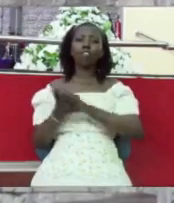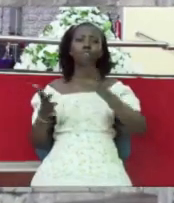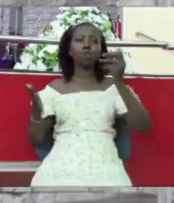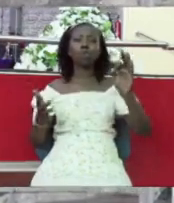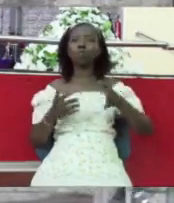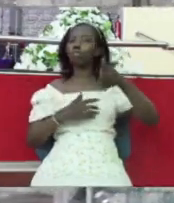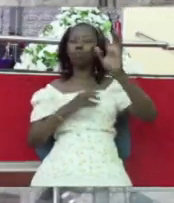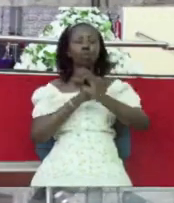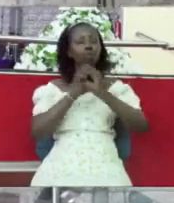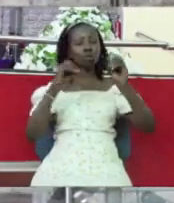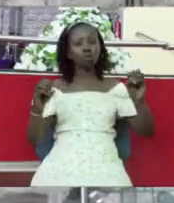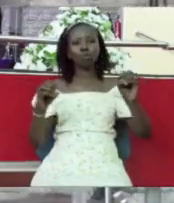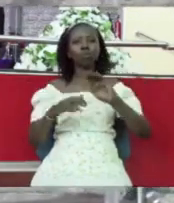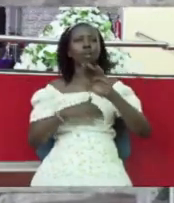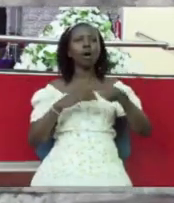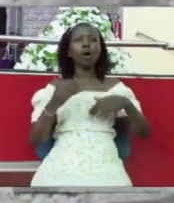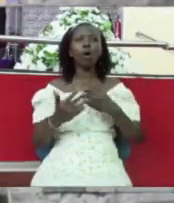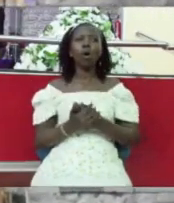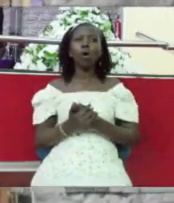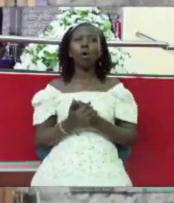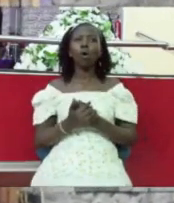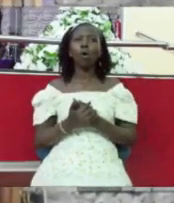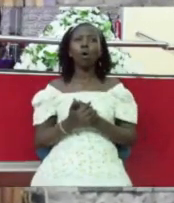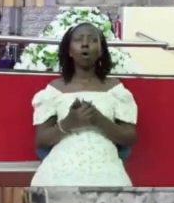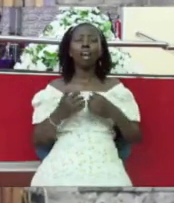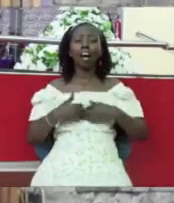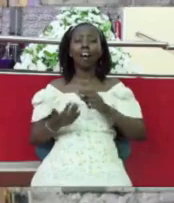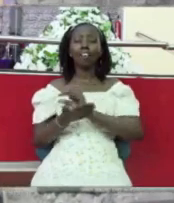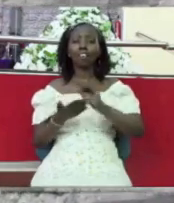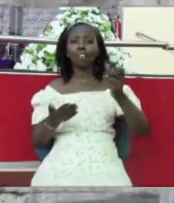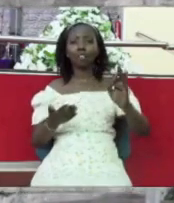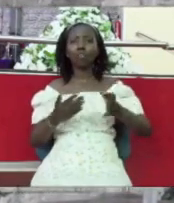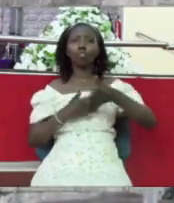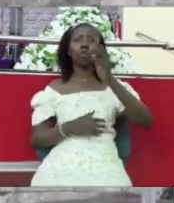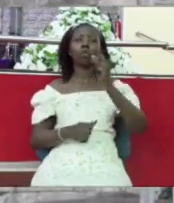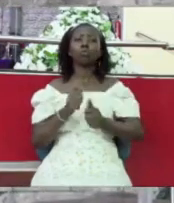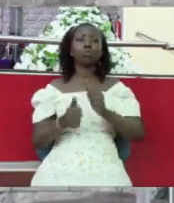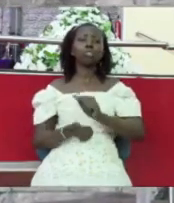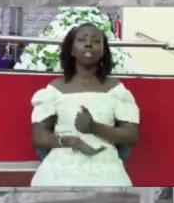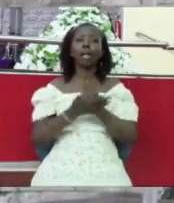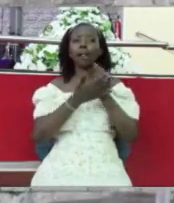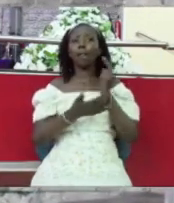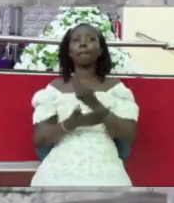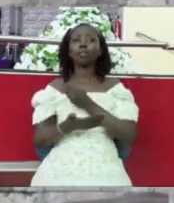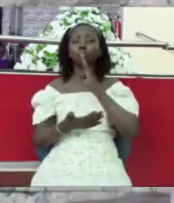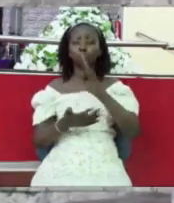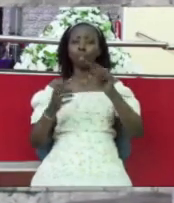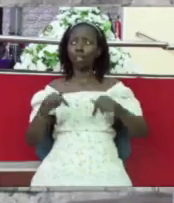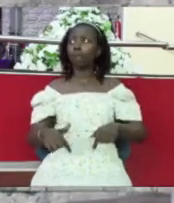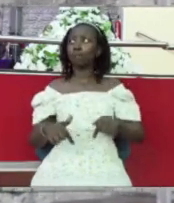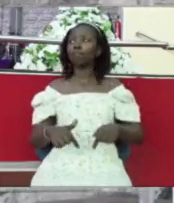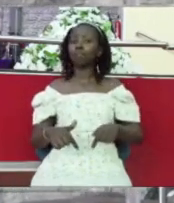Tumepungukiwa na utukufu wa Bwana. We are only able to amount to anything because of the grace of God. Tunaweza kuwa kitu kwa sababu ya neema ya Mungu. But the Lord didn't leave us